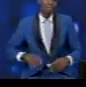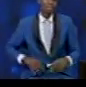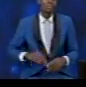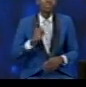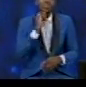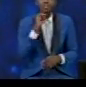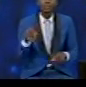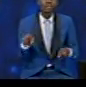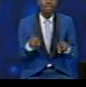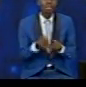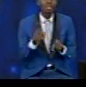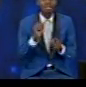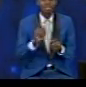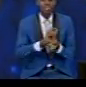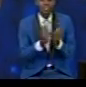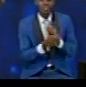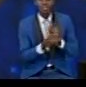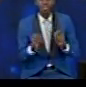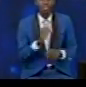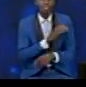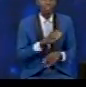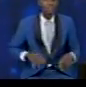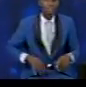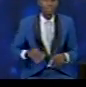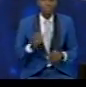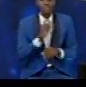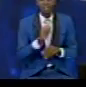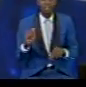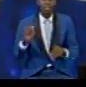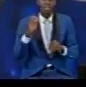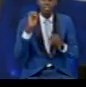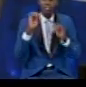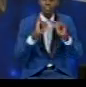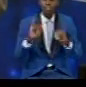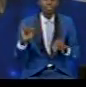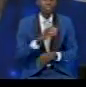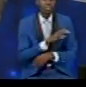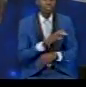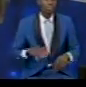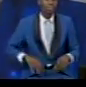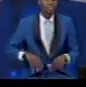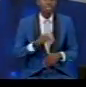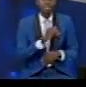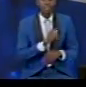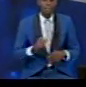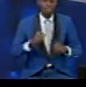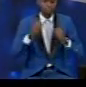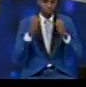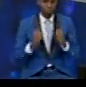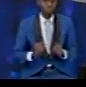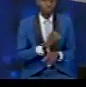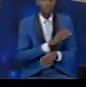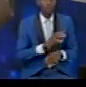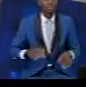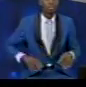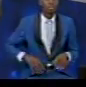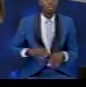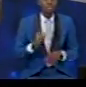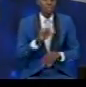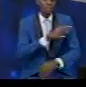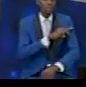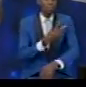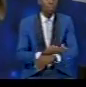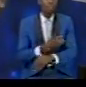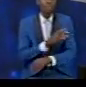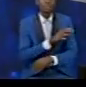a transforming Christ, a teaching Christ, an effective Christ, a mighty